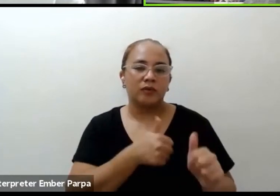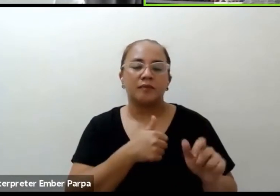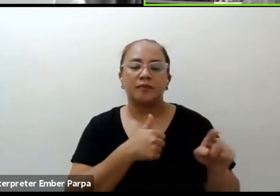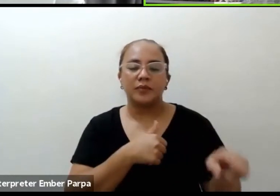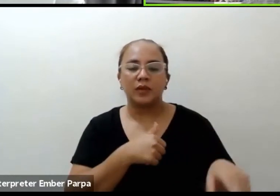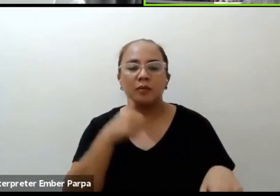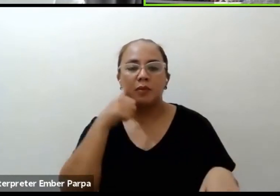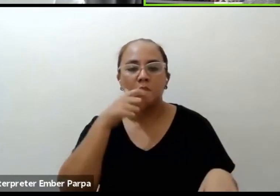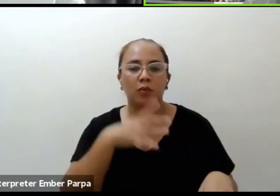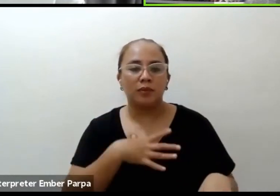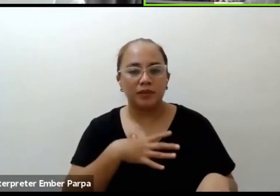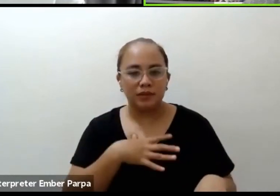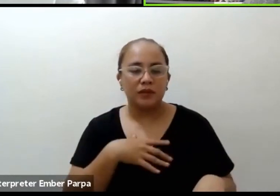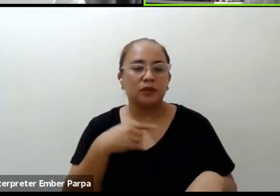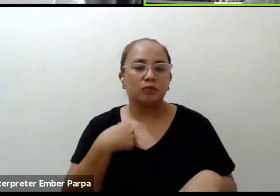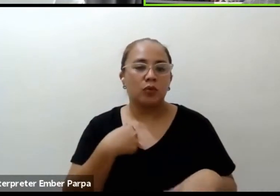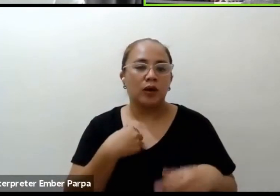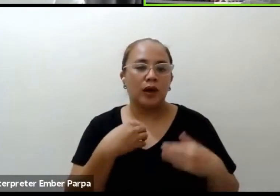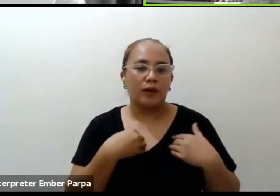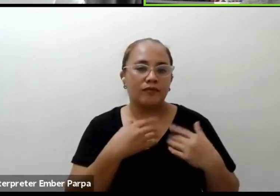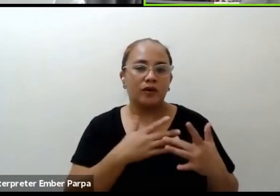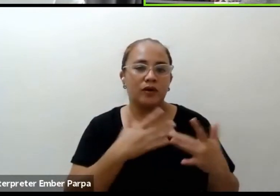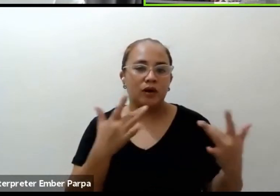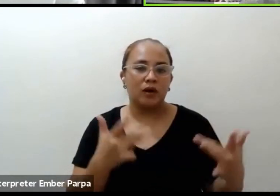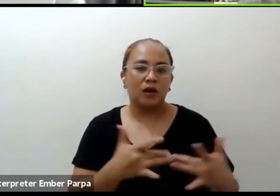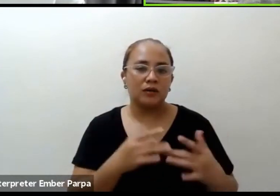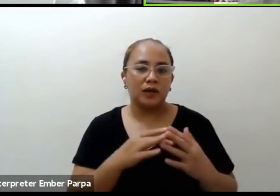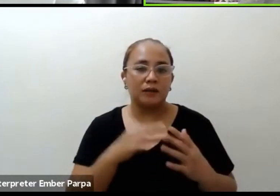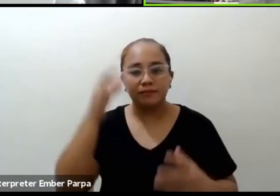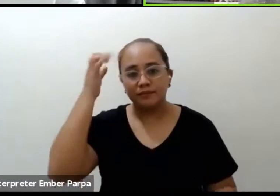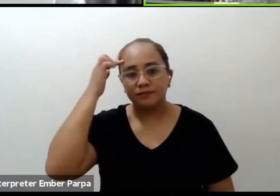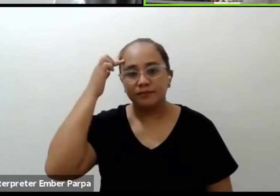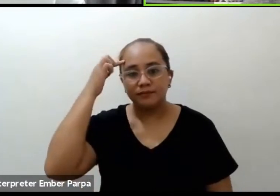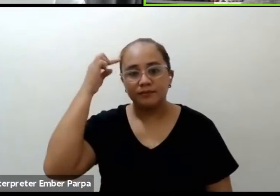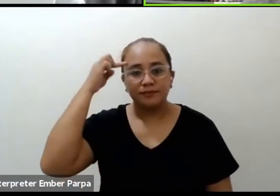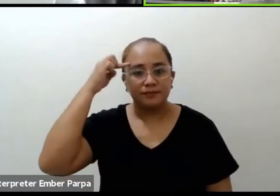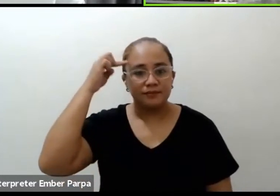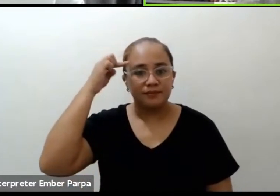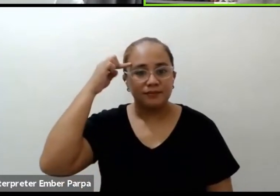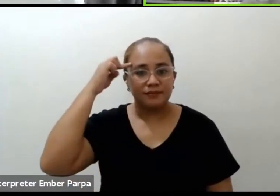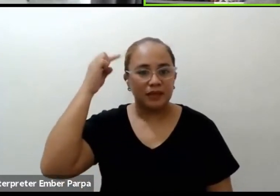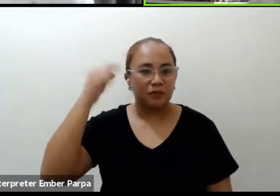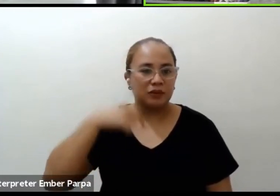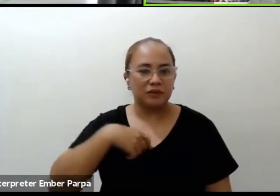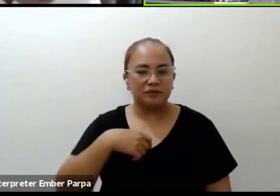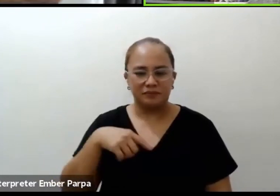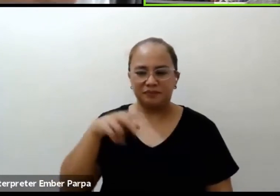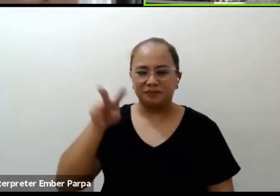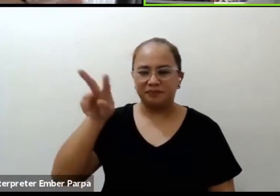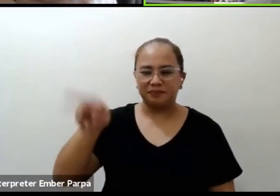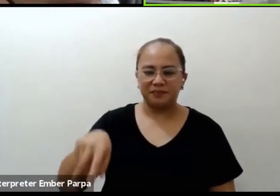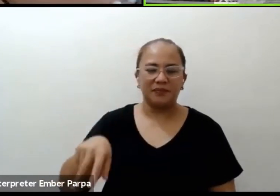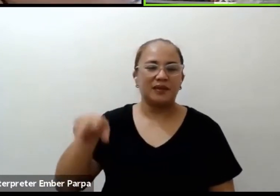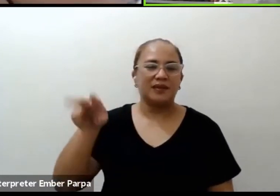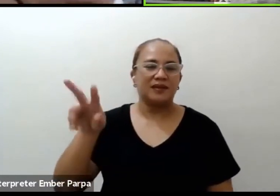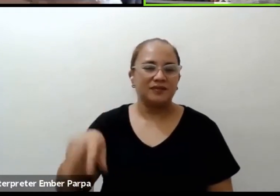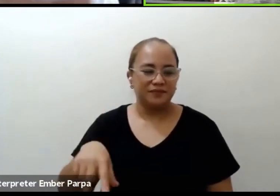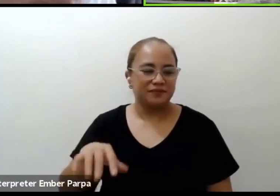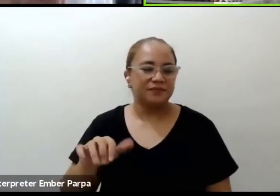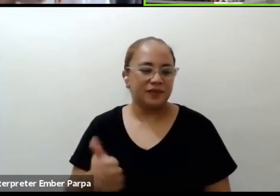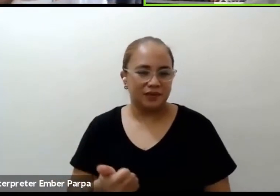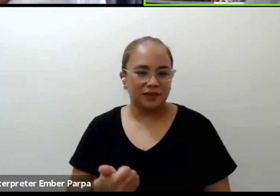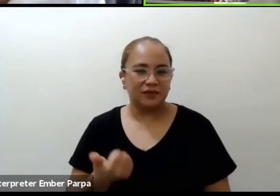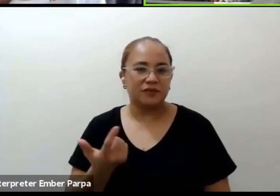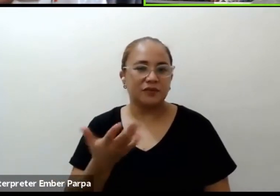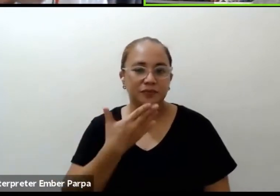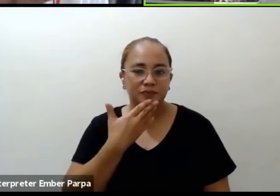kababaihan natin na may puso nga at may utak, no? We tend to underestimate how buti